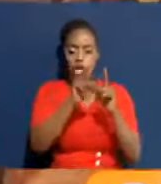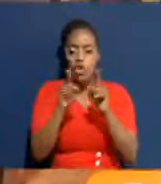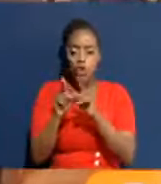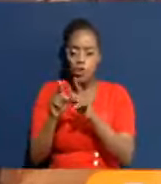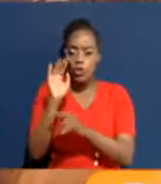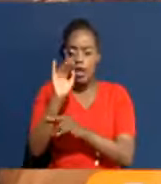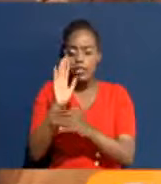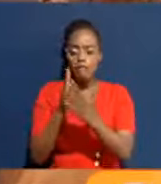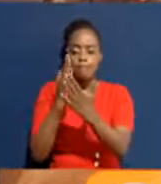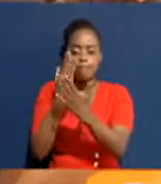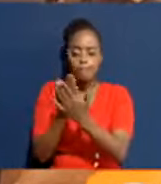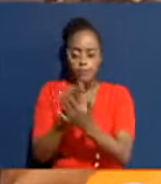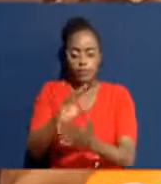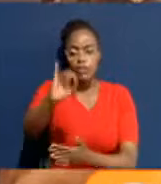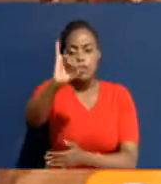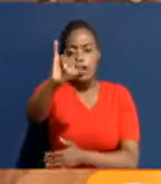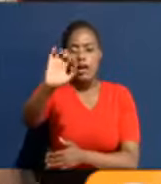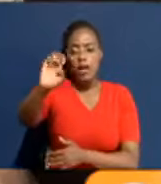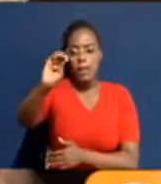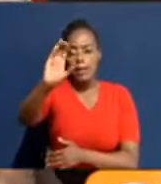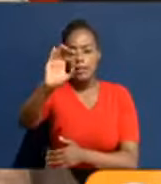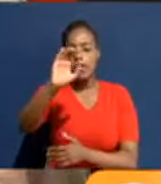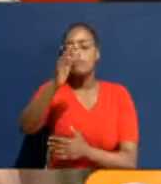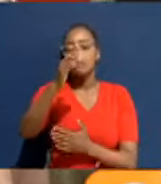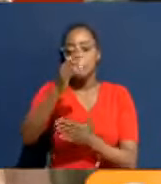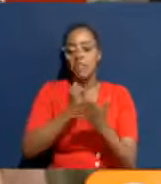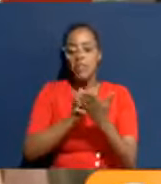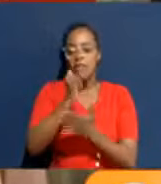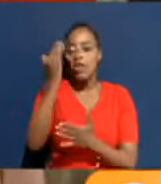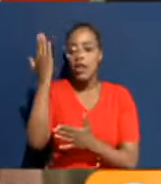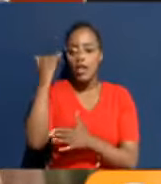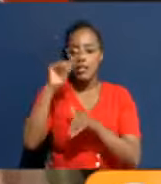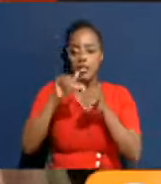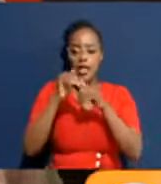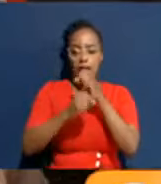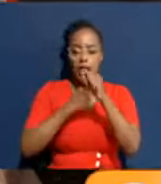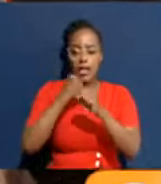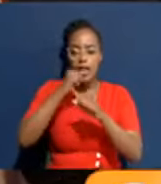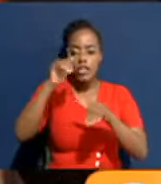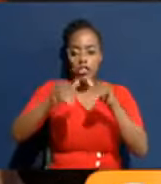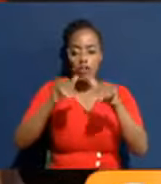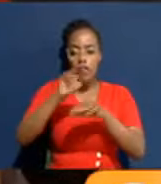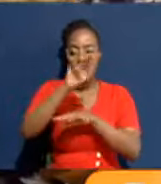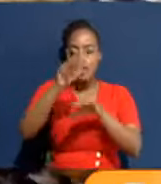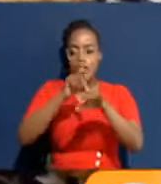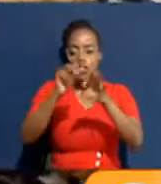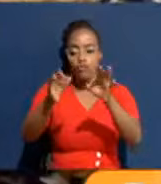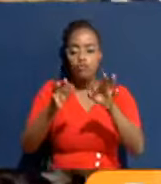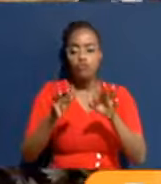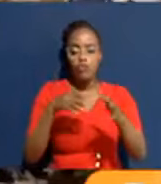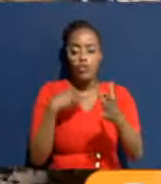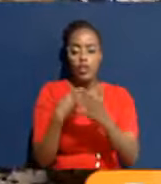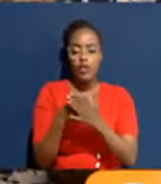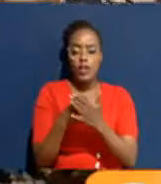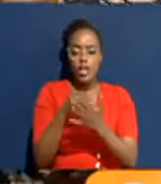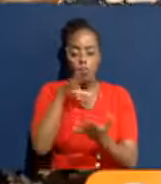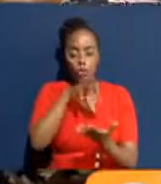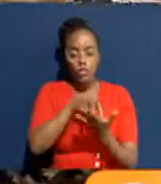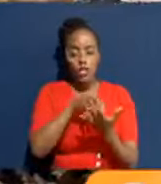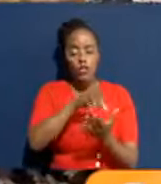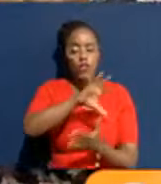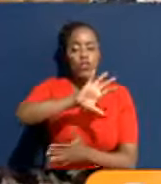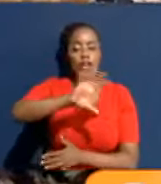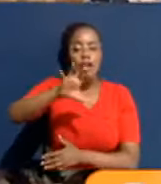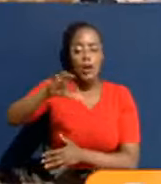to deliver petitions to the IEBC on the integrity of last year's elections, the National Treasury on the financial state of the